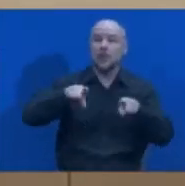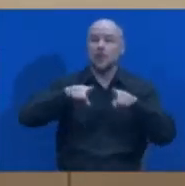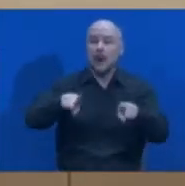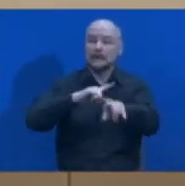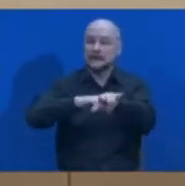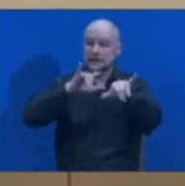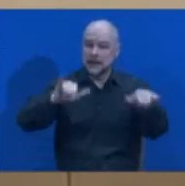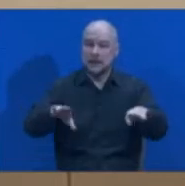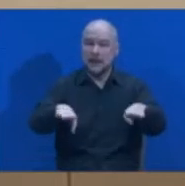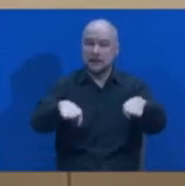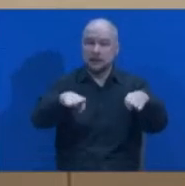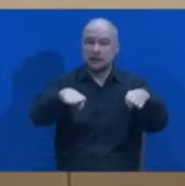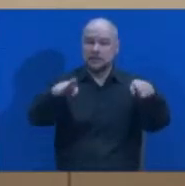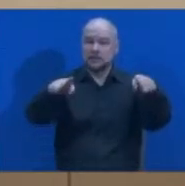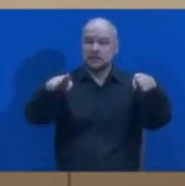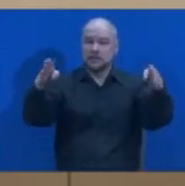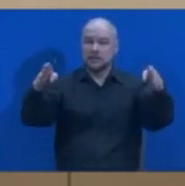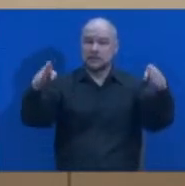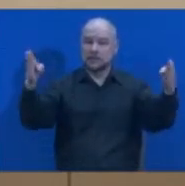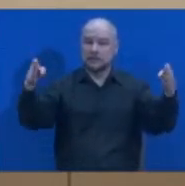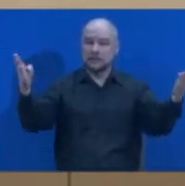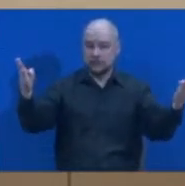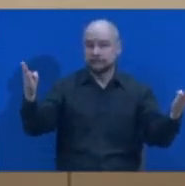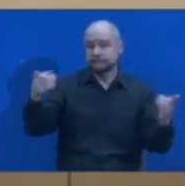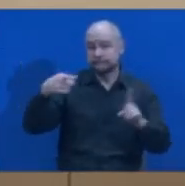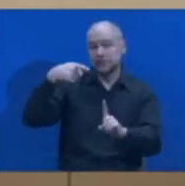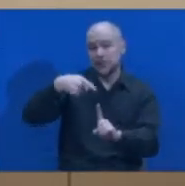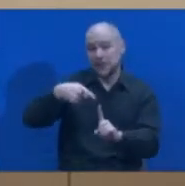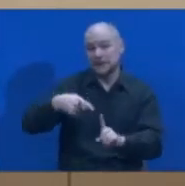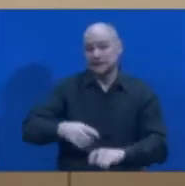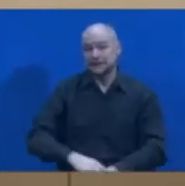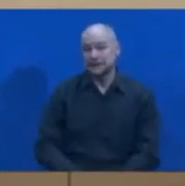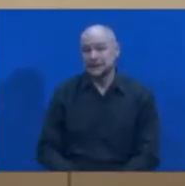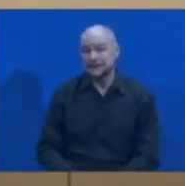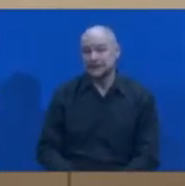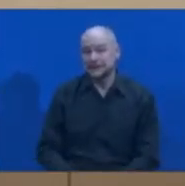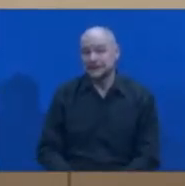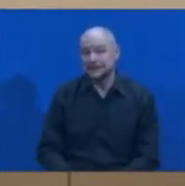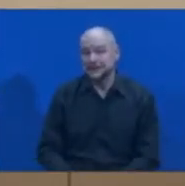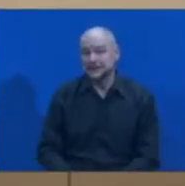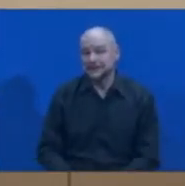we're opening our community back up.